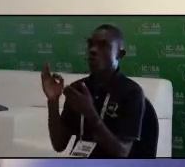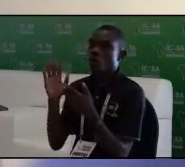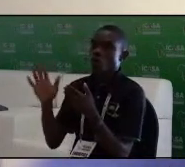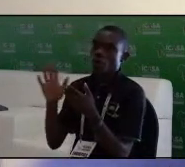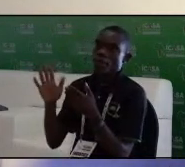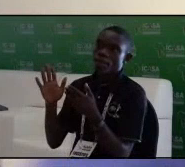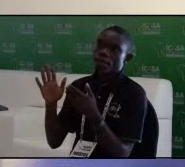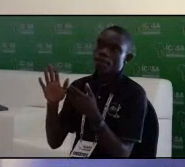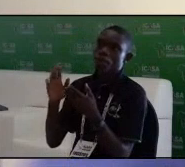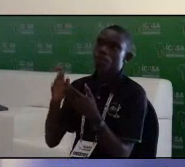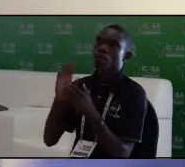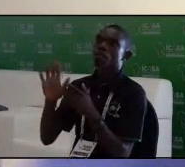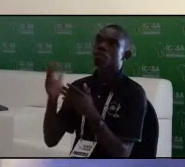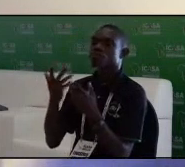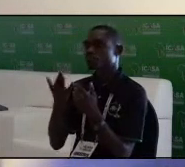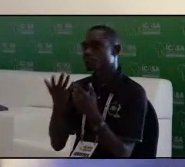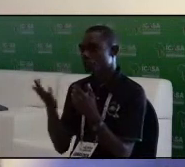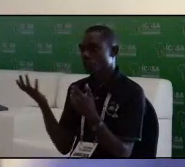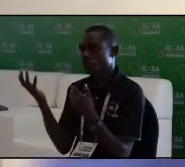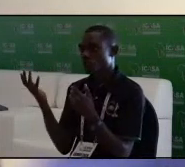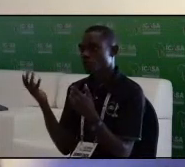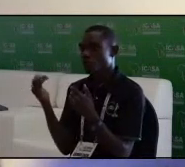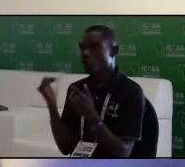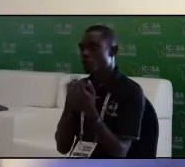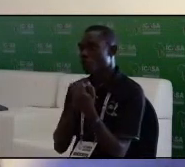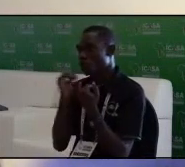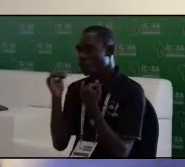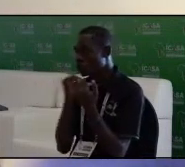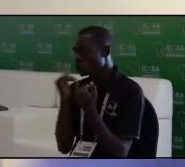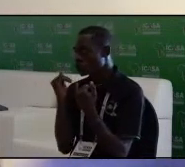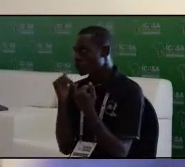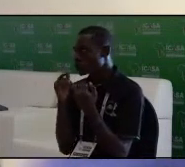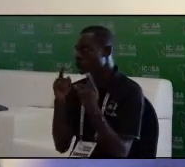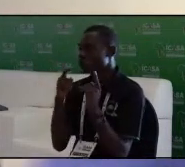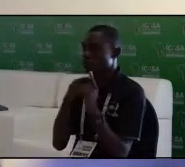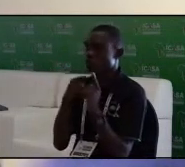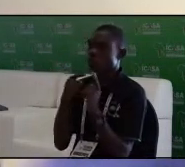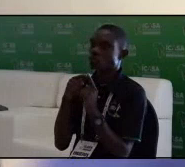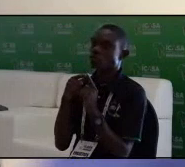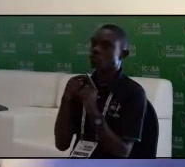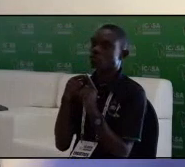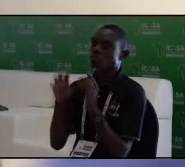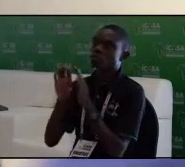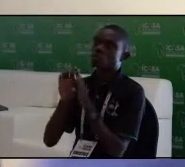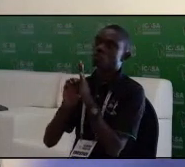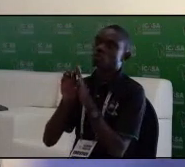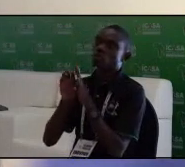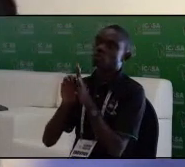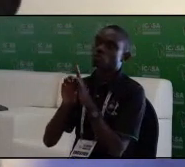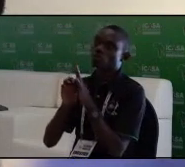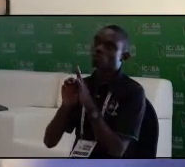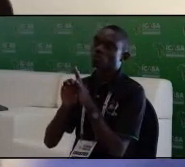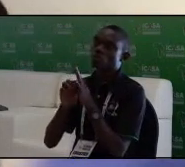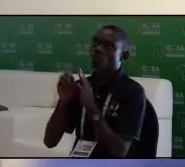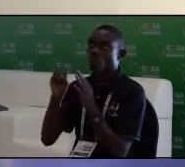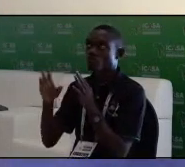lower prices for the blood-based products. But it took us because we introduced the oral fluid test initially in all those countries that were supported by